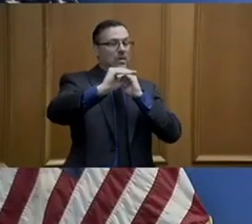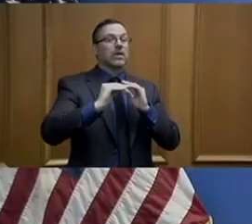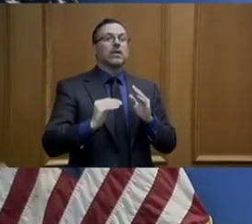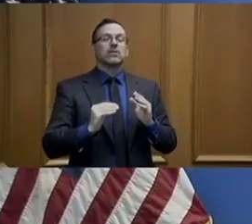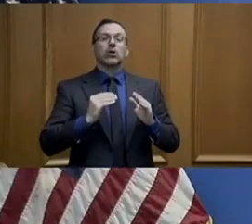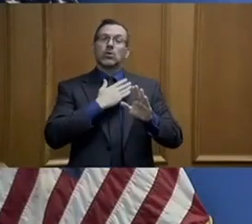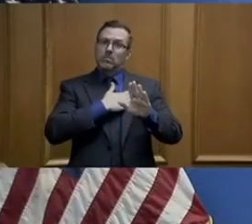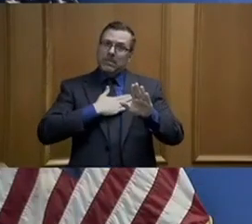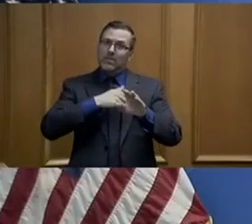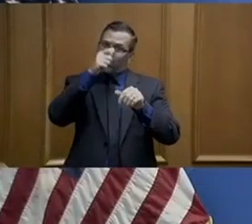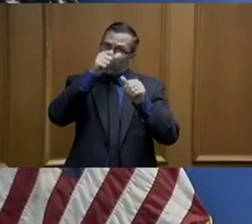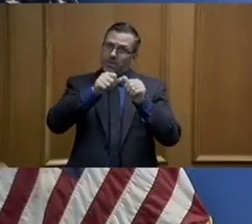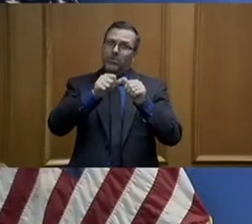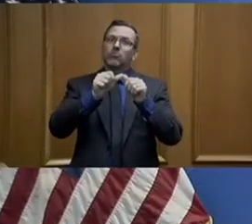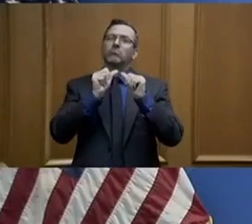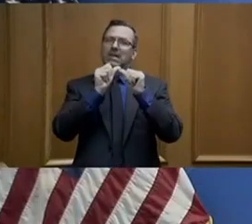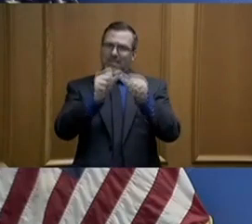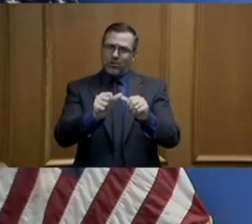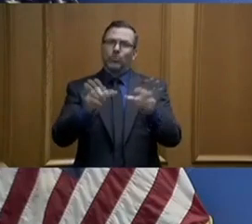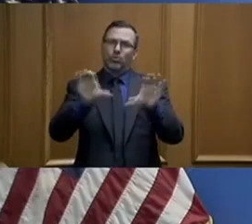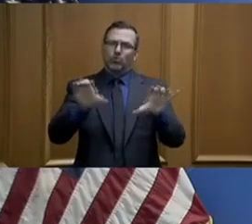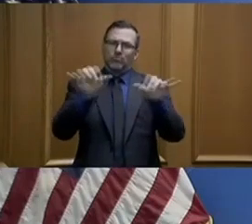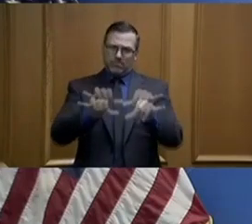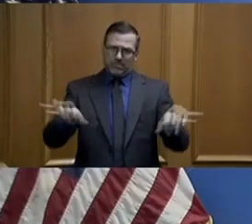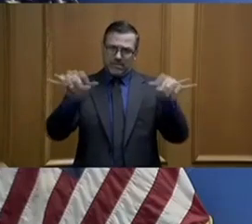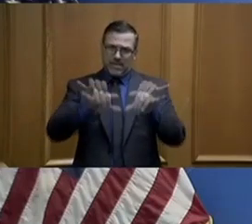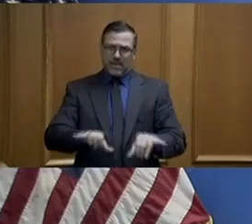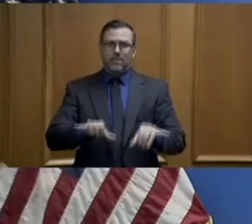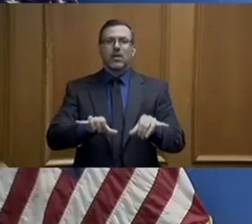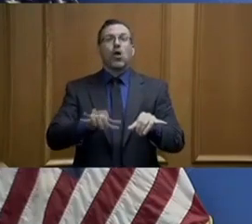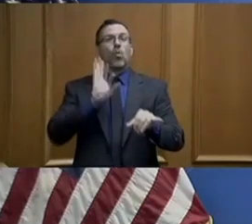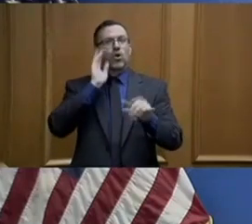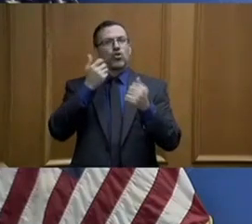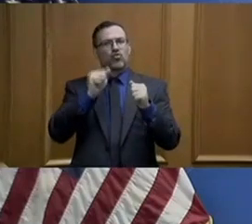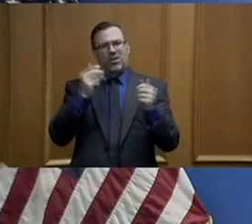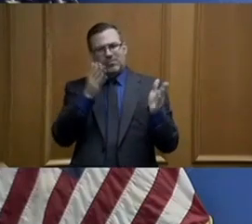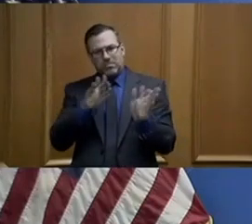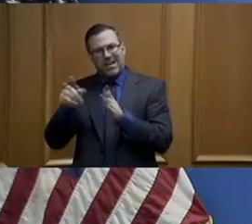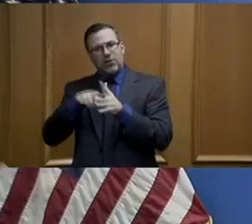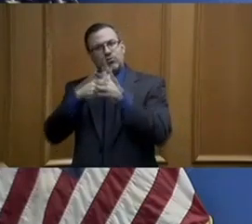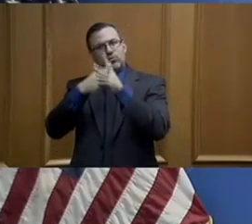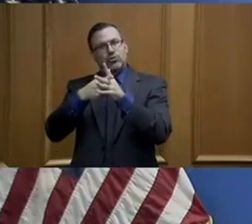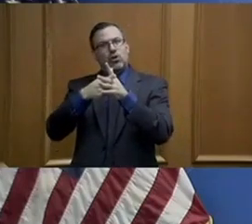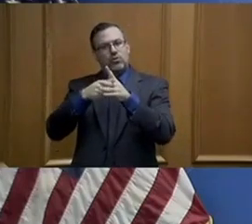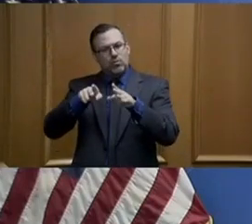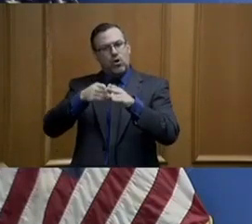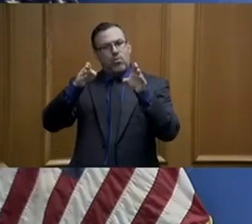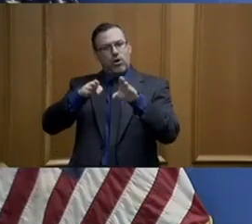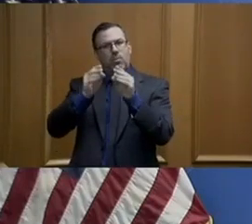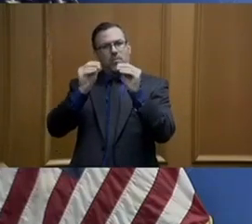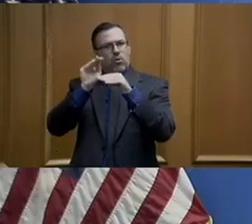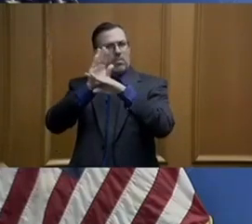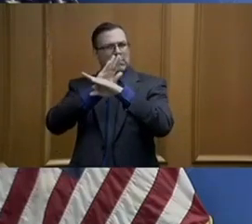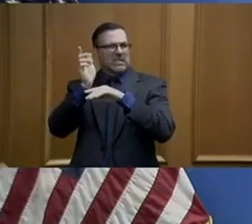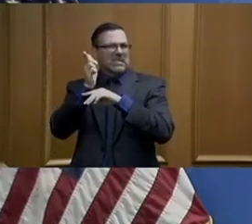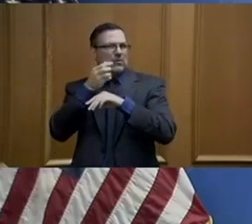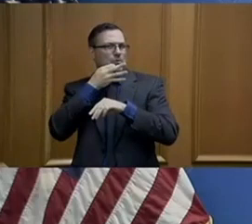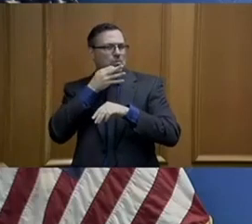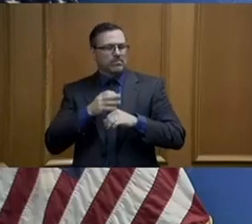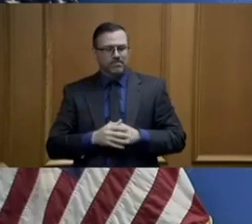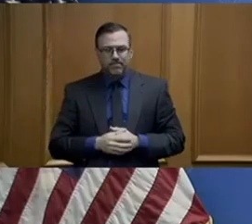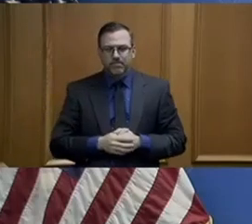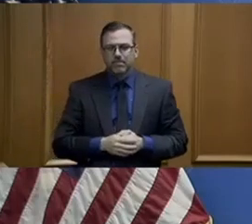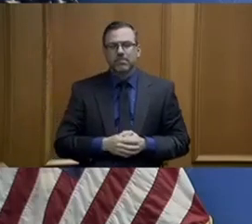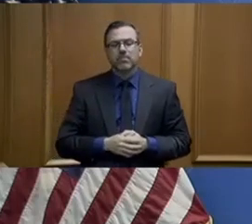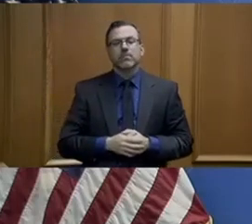be mindful of how we can do that as we start to reopen the economy, as the Governor mentioned. I also want to make note that